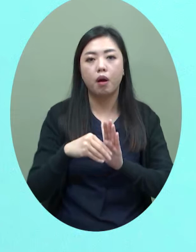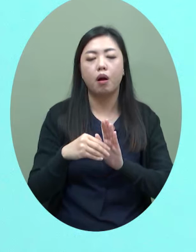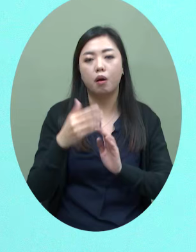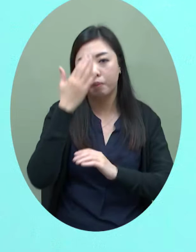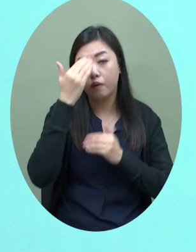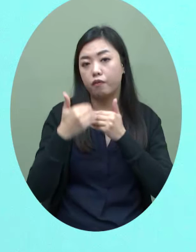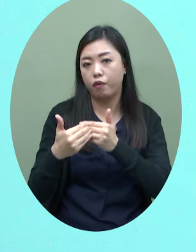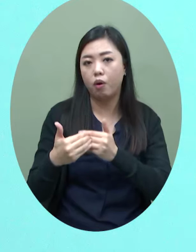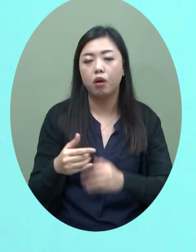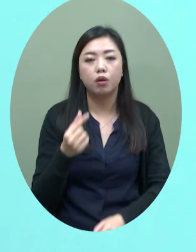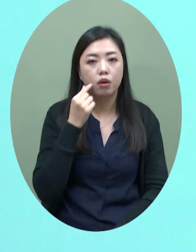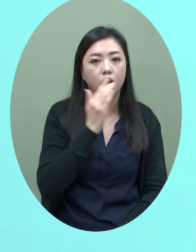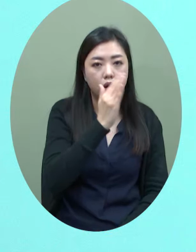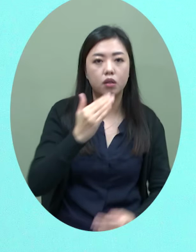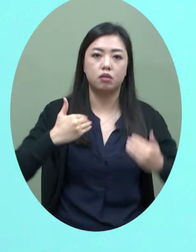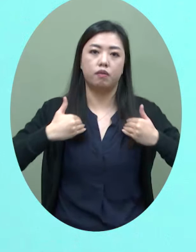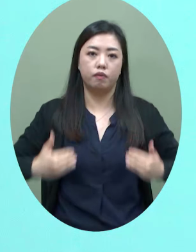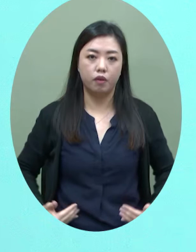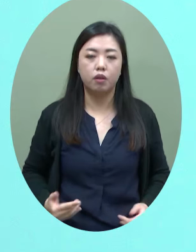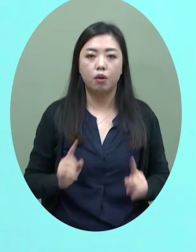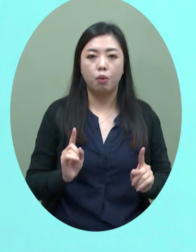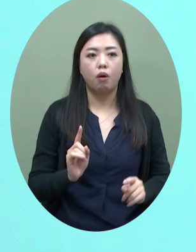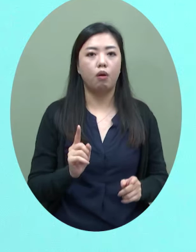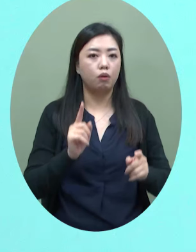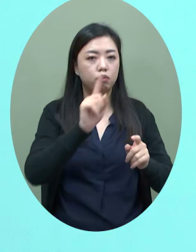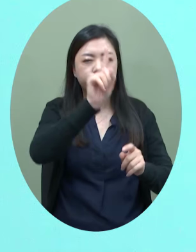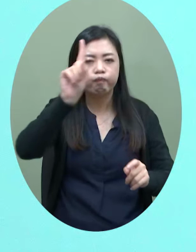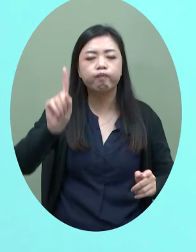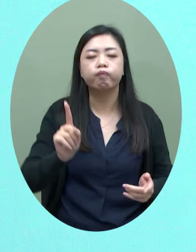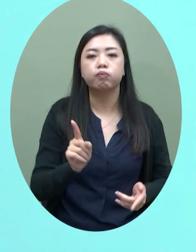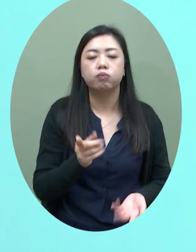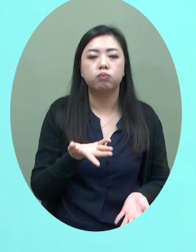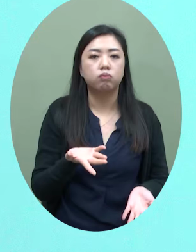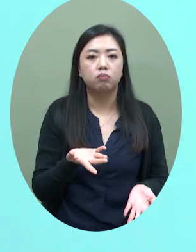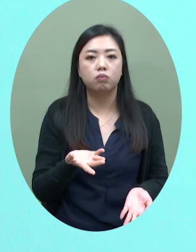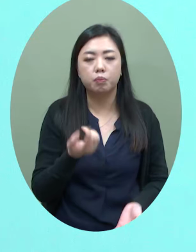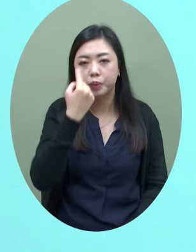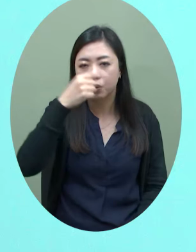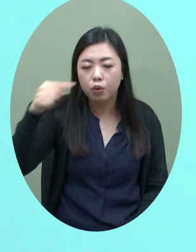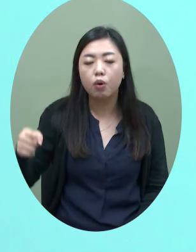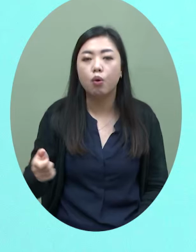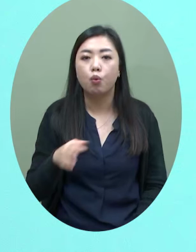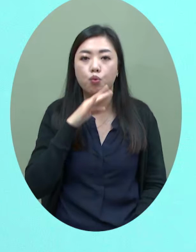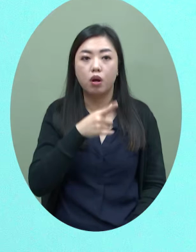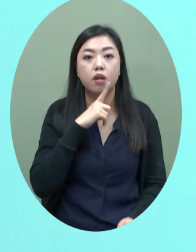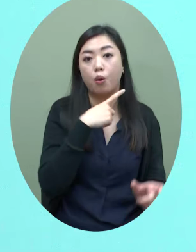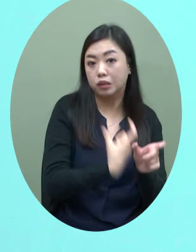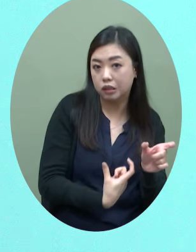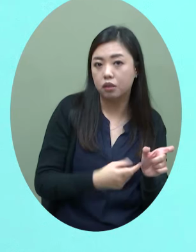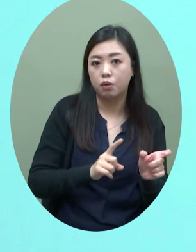regardless of their status, their identity, whether they are more resourceful or less resourceful. This is a fundamental